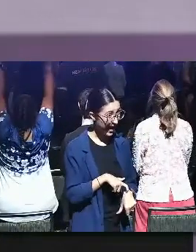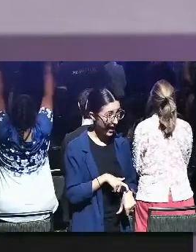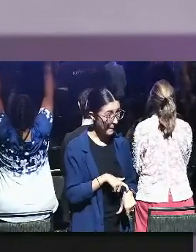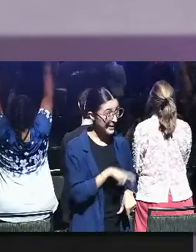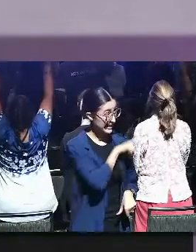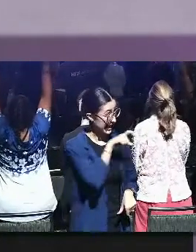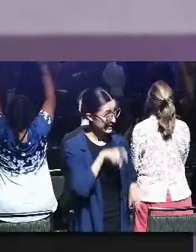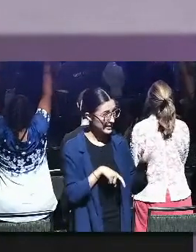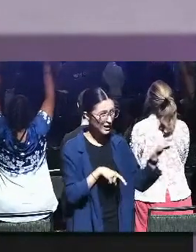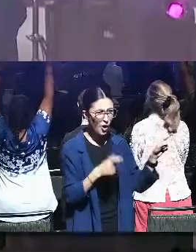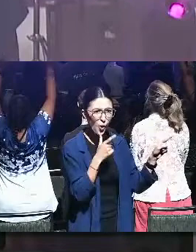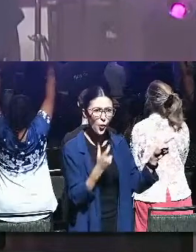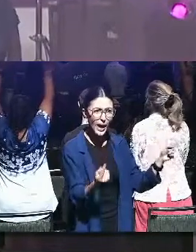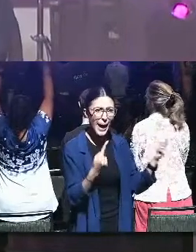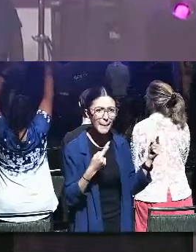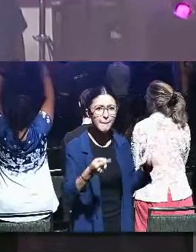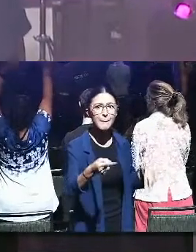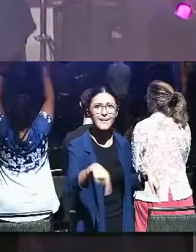Antonio 10 years ago?